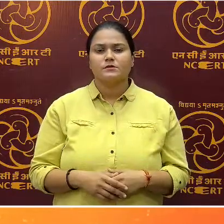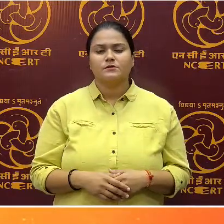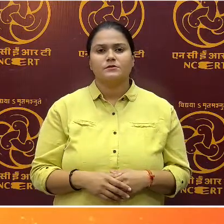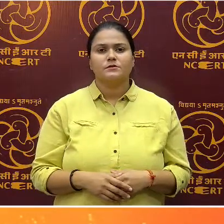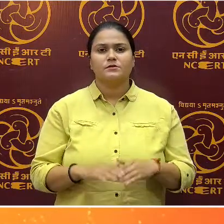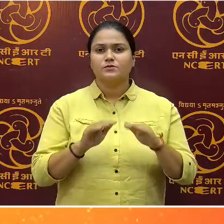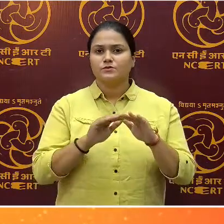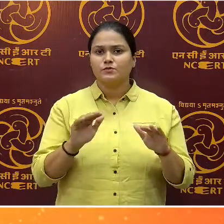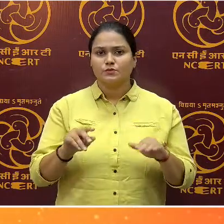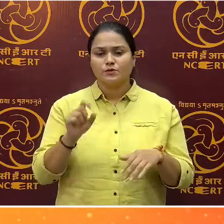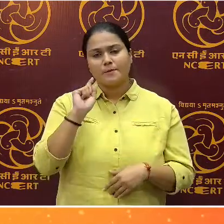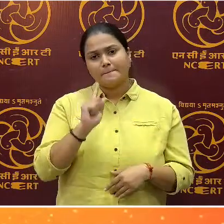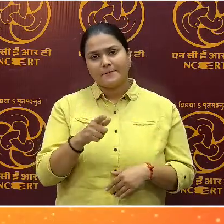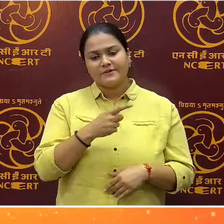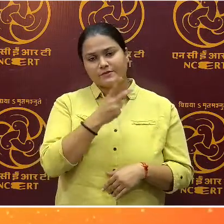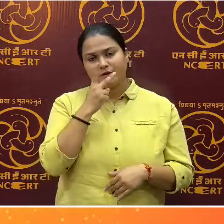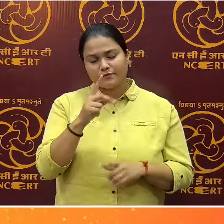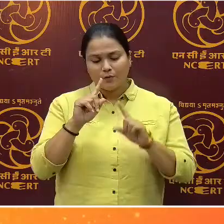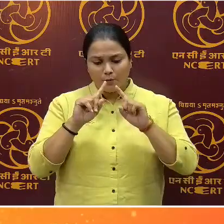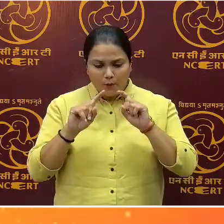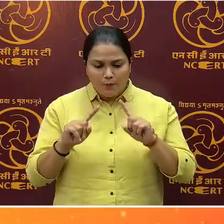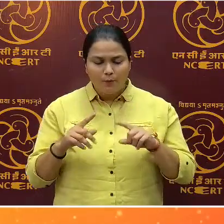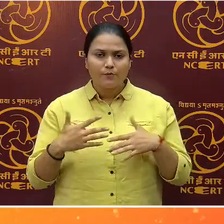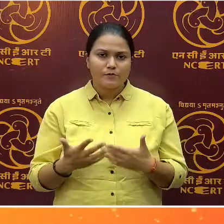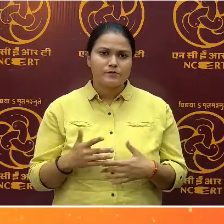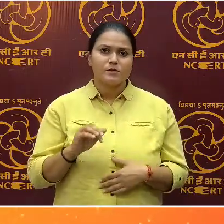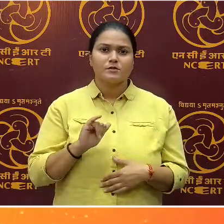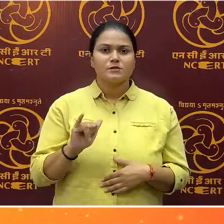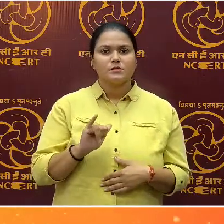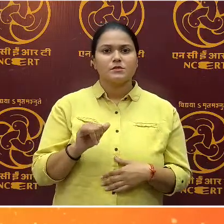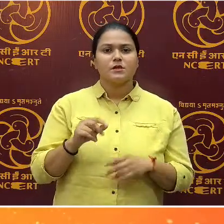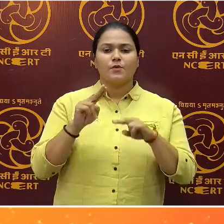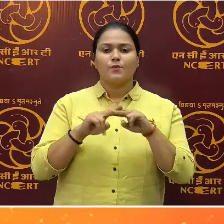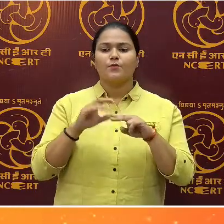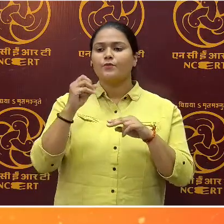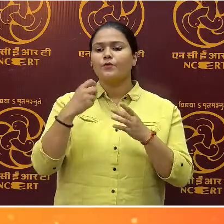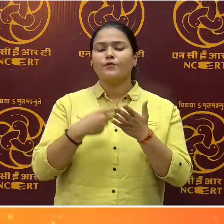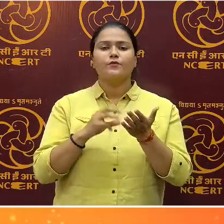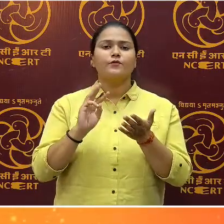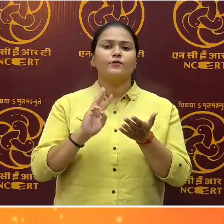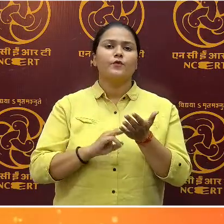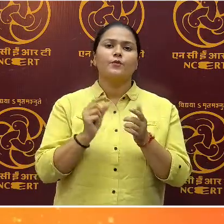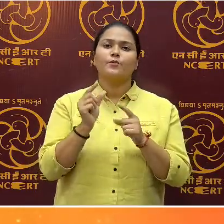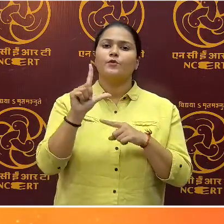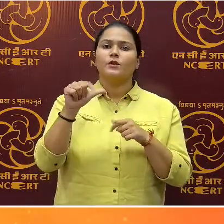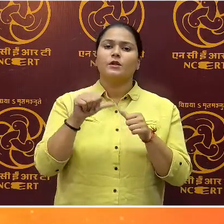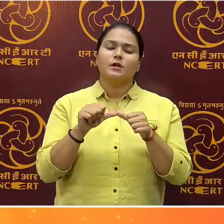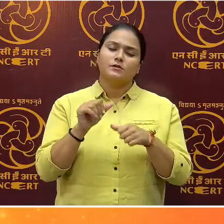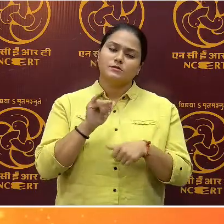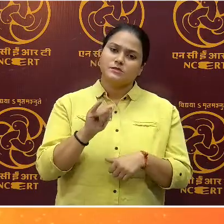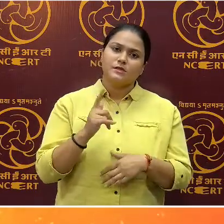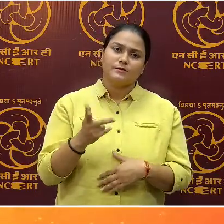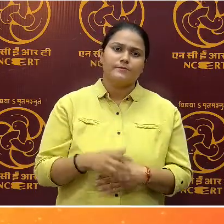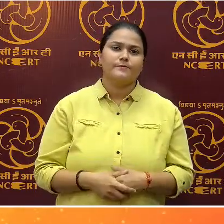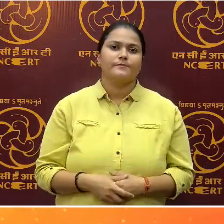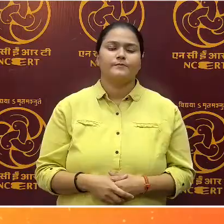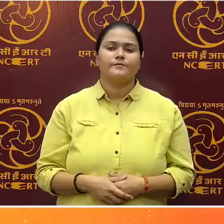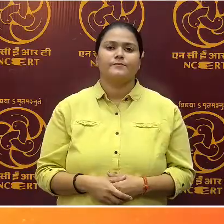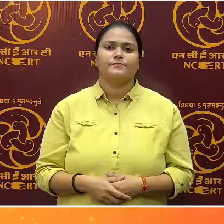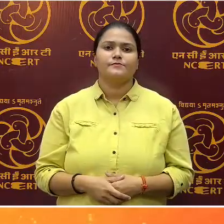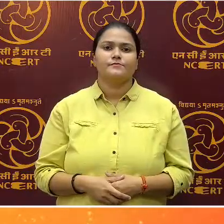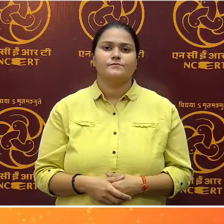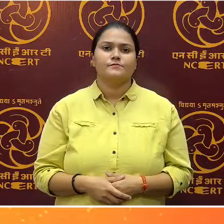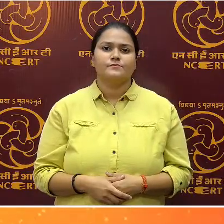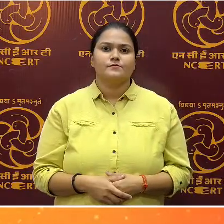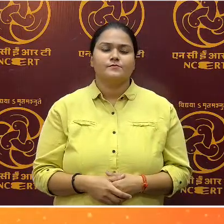those numericals. So the formula remains the same only. Density you have to calculate, mass and volume should be there. What